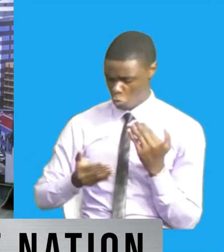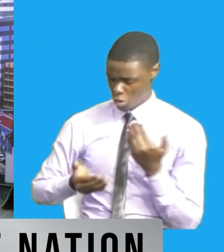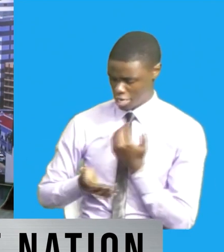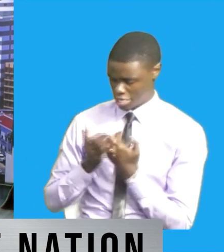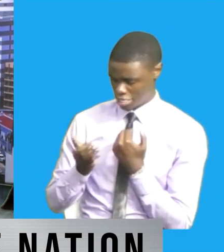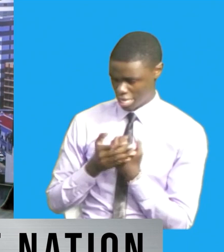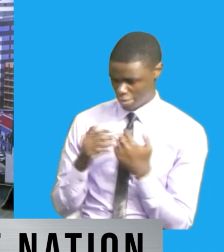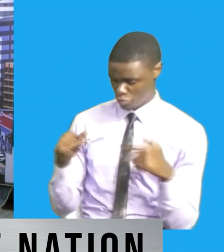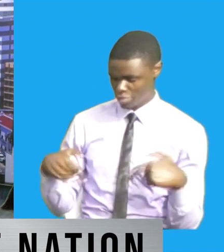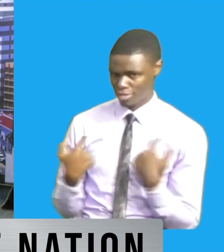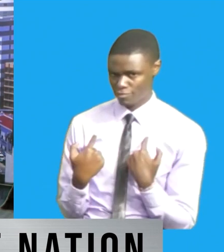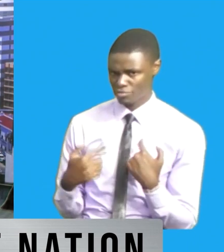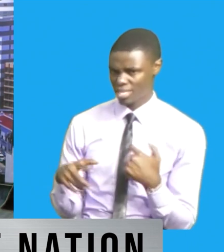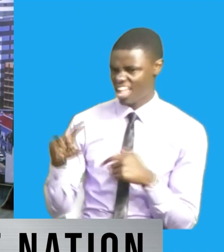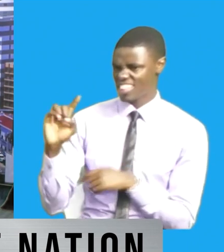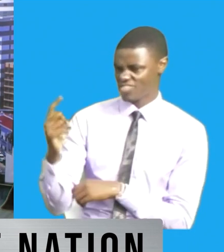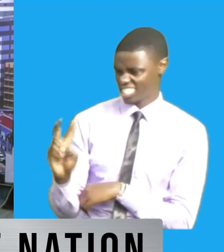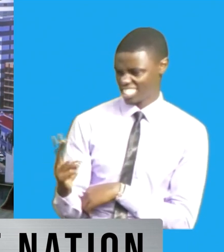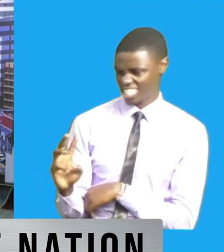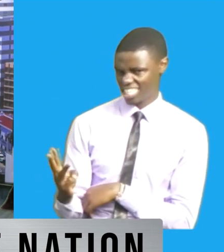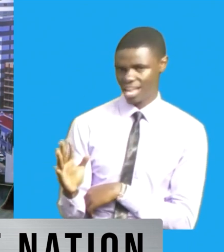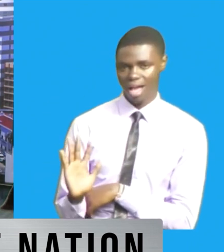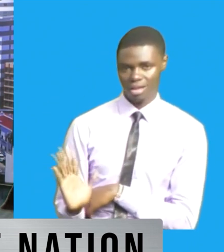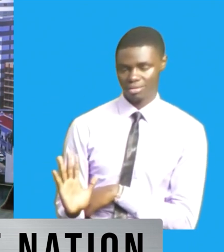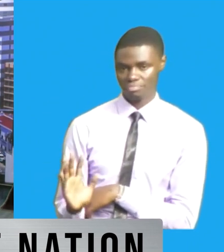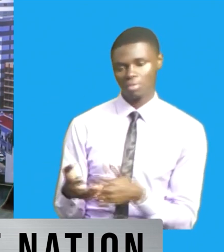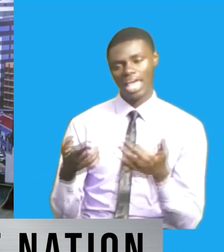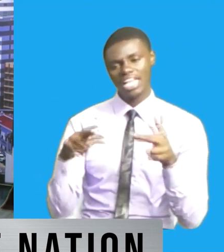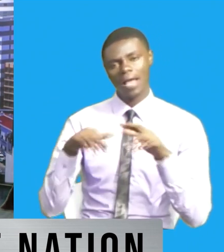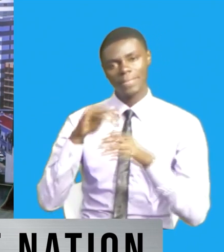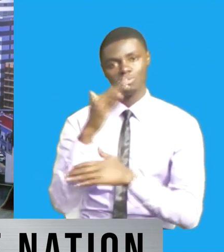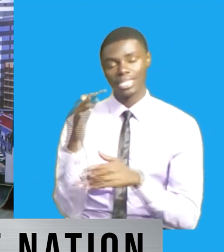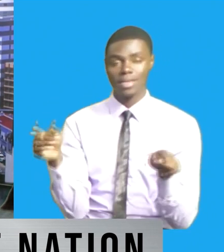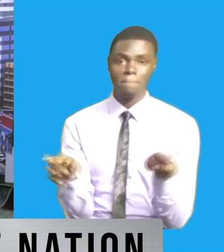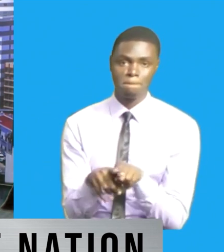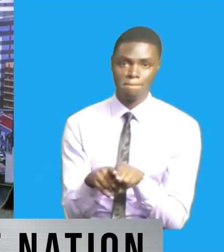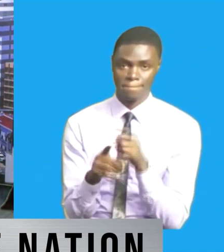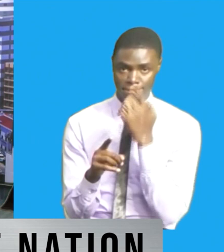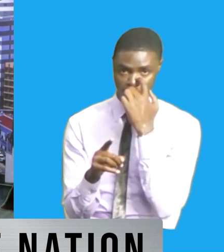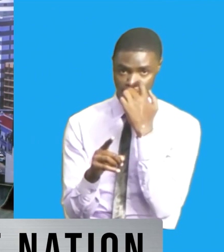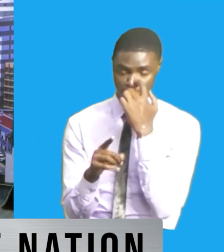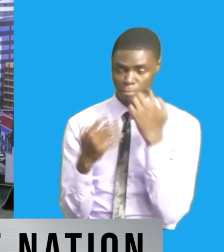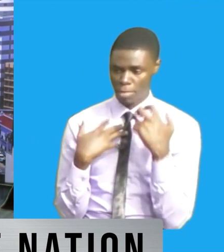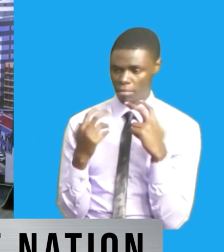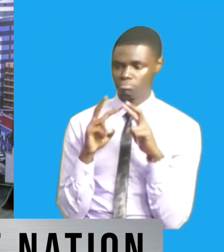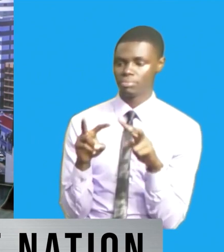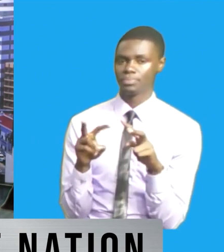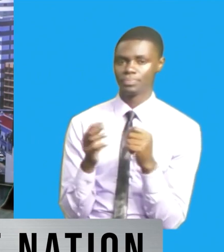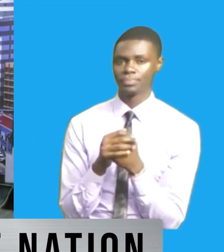kwanza, sio mara ya pili, sio mara ya tatu. I'm just looking at it happening outside I'm just looking at